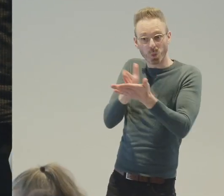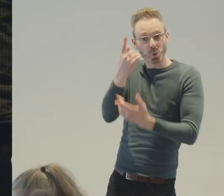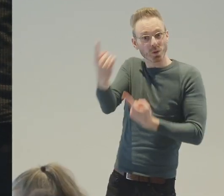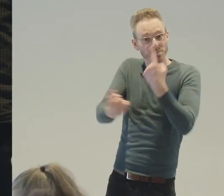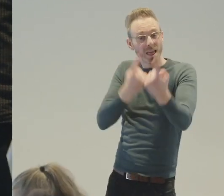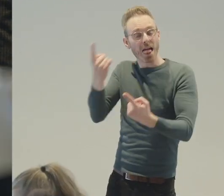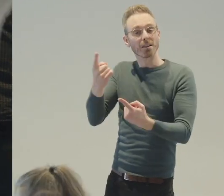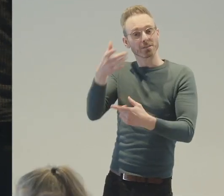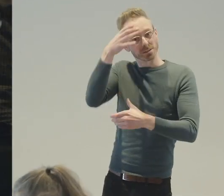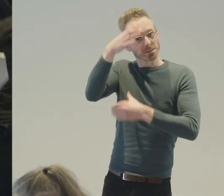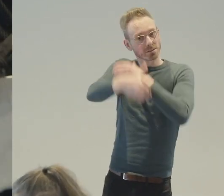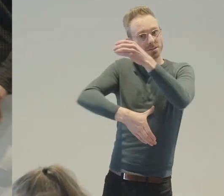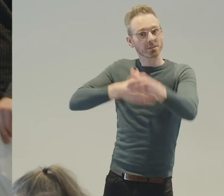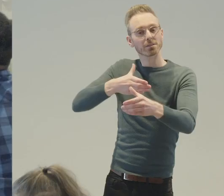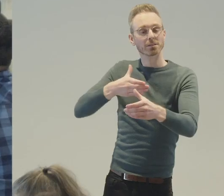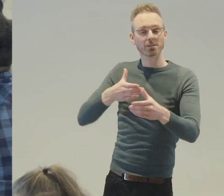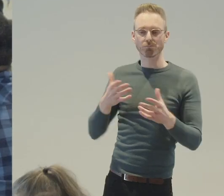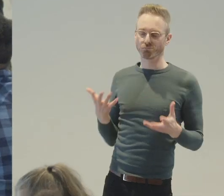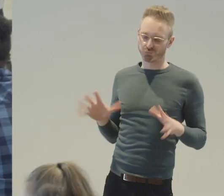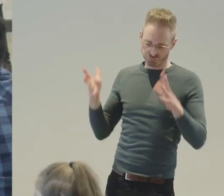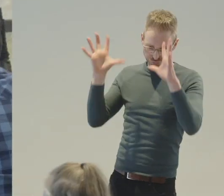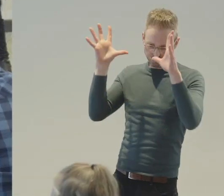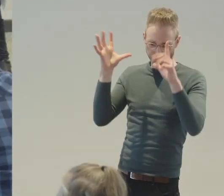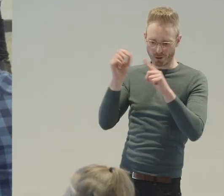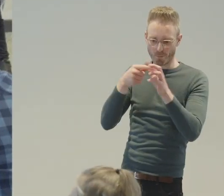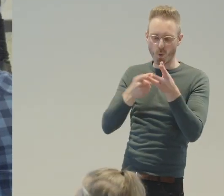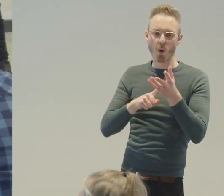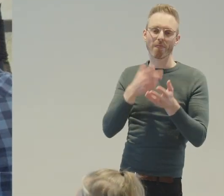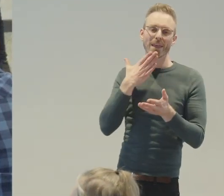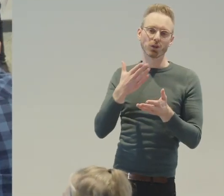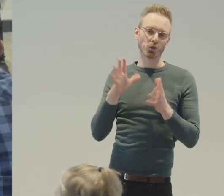you so much. Great. Paul, a round of applause. Thank you.